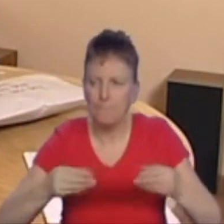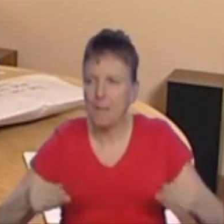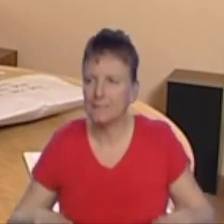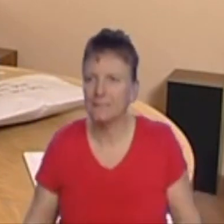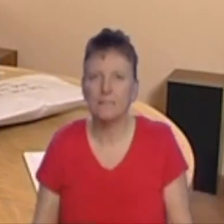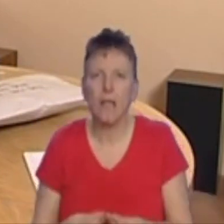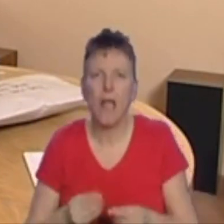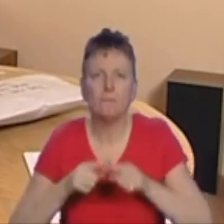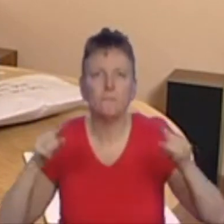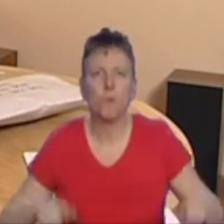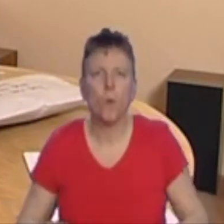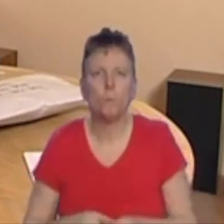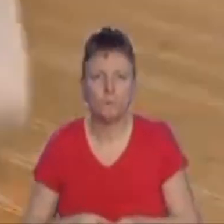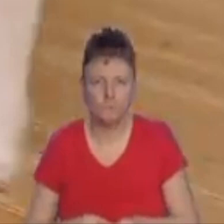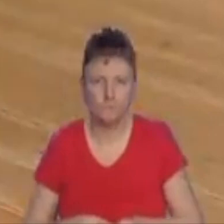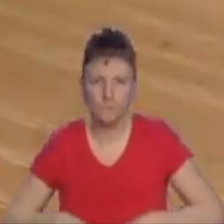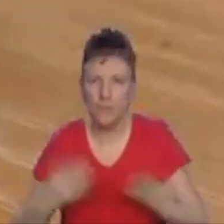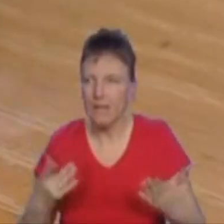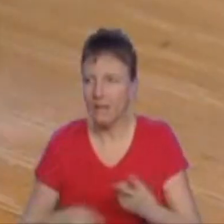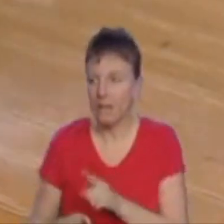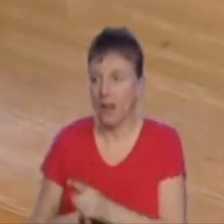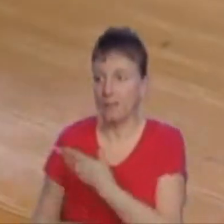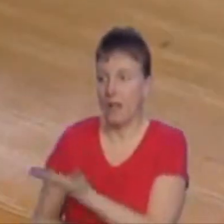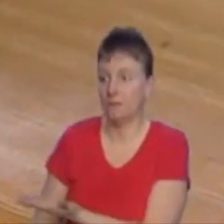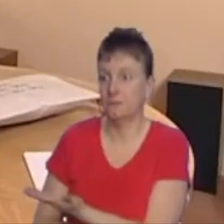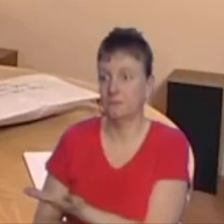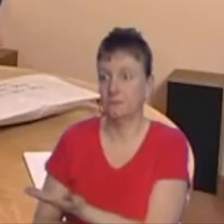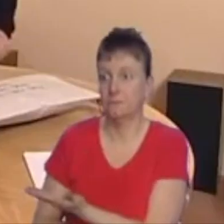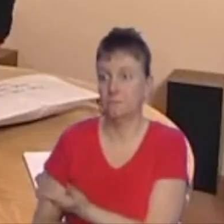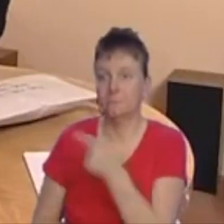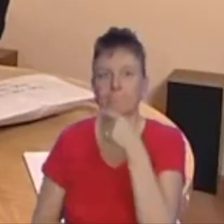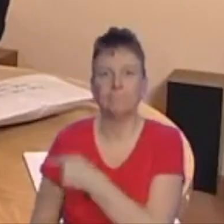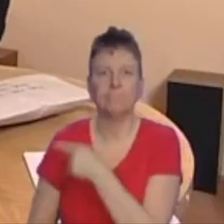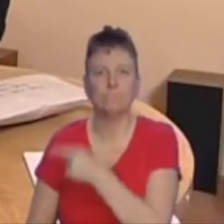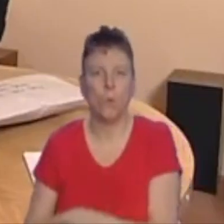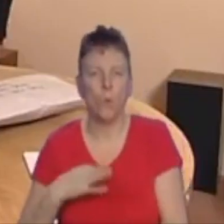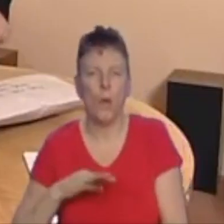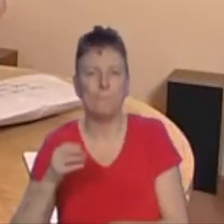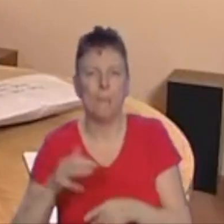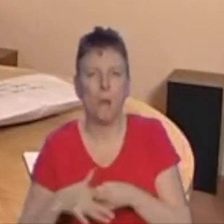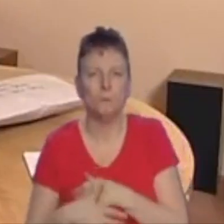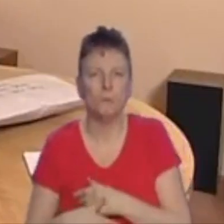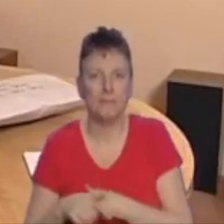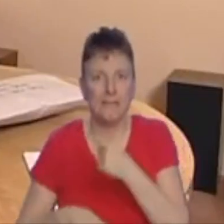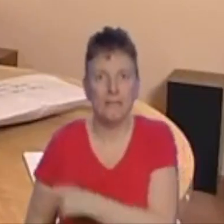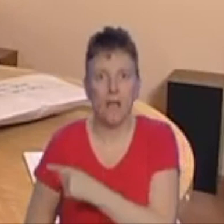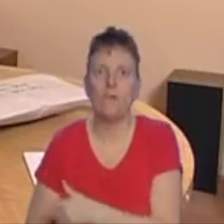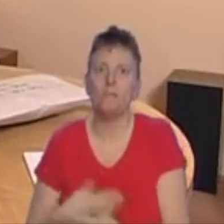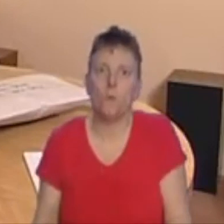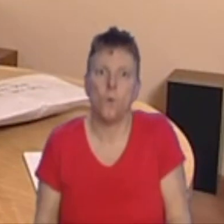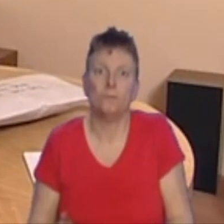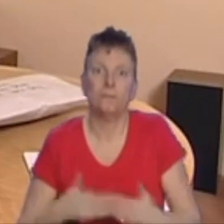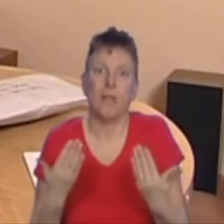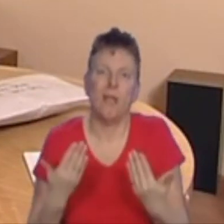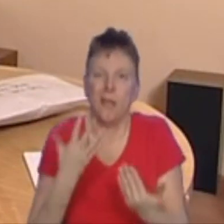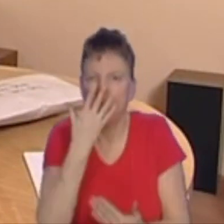that arrives inside another envelope. Look out for white powder, like this here. This, of course, in this day and age,